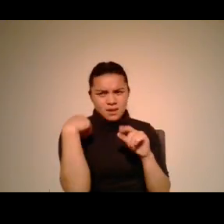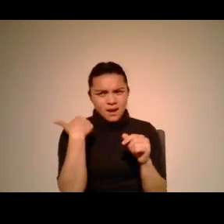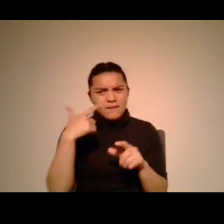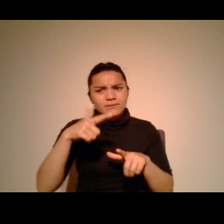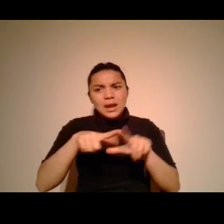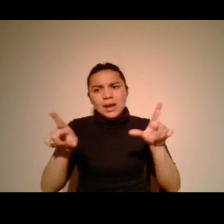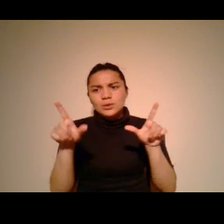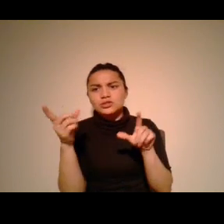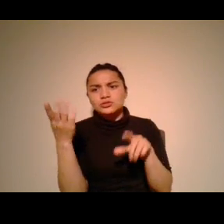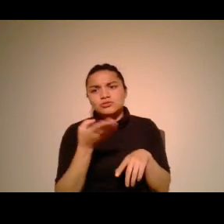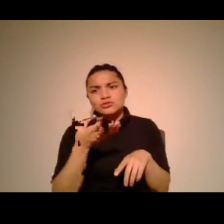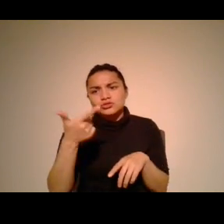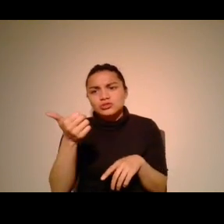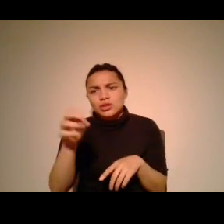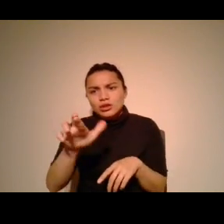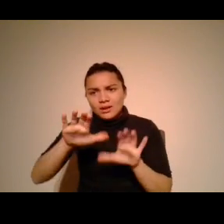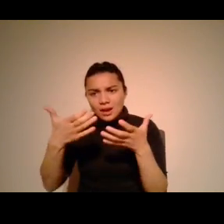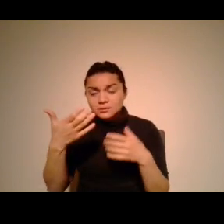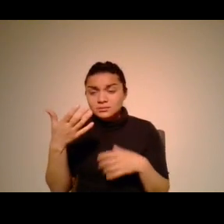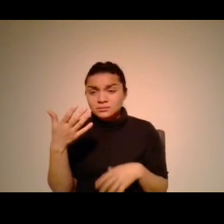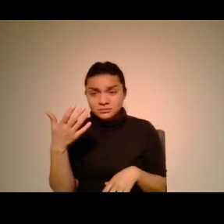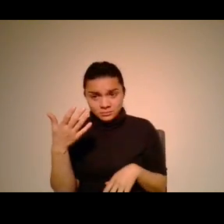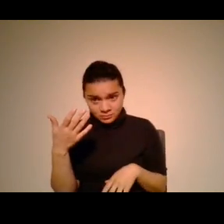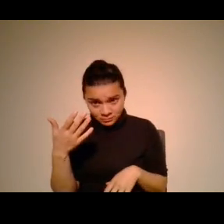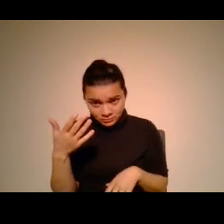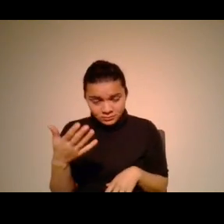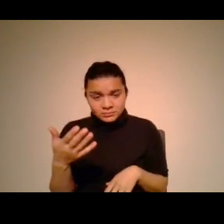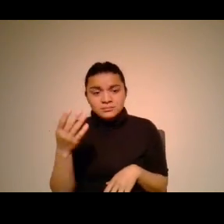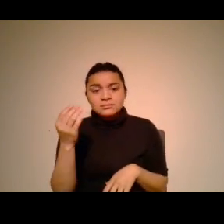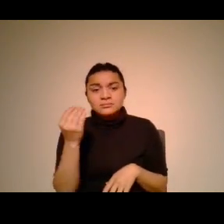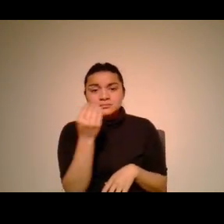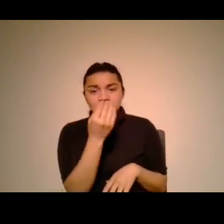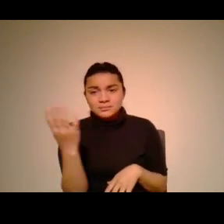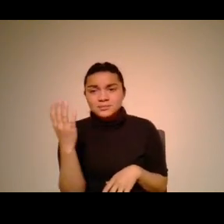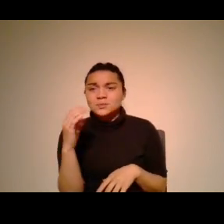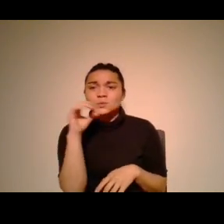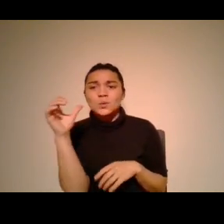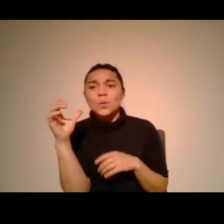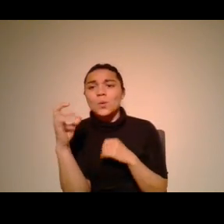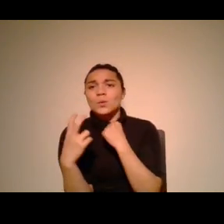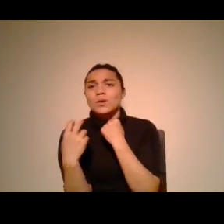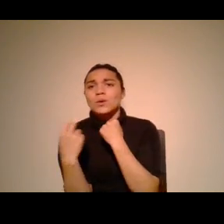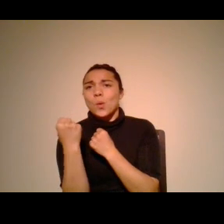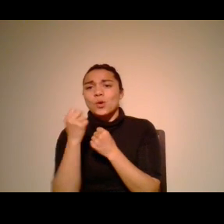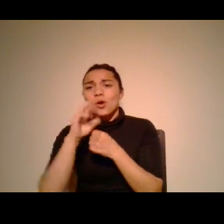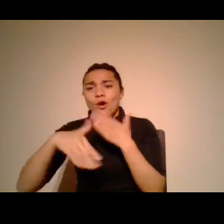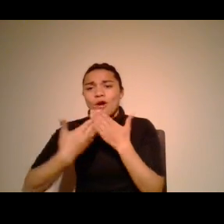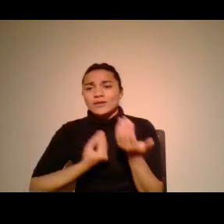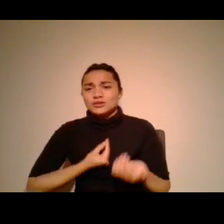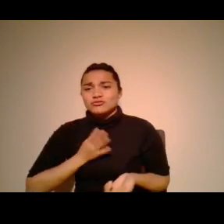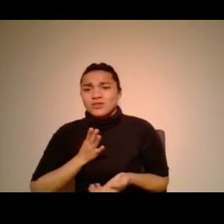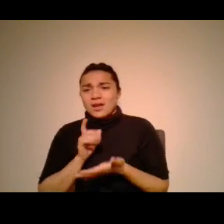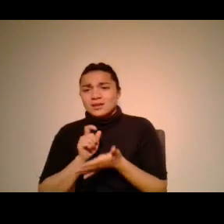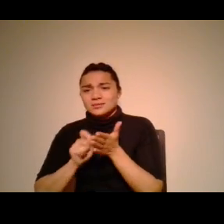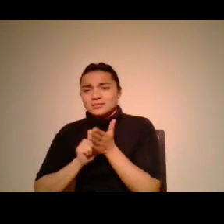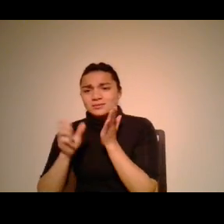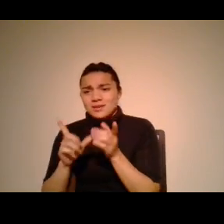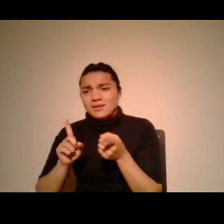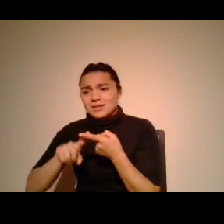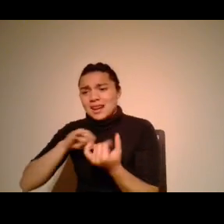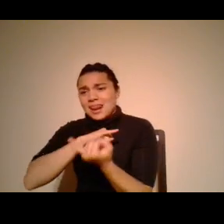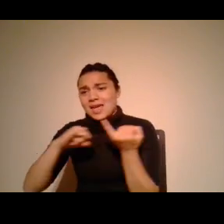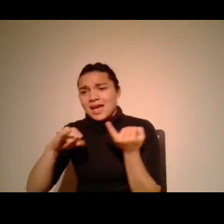you should not save all the trans stuff for the last week of the semester where you're trying to rush through